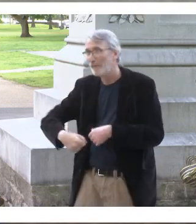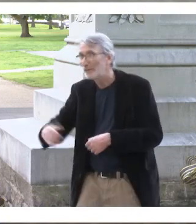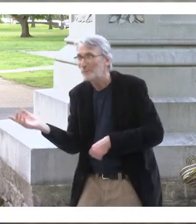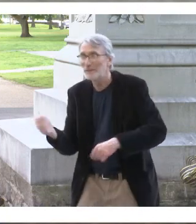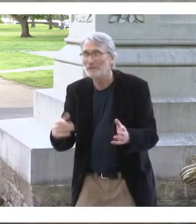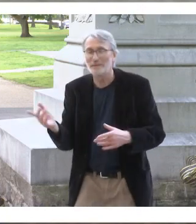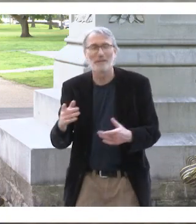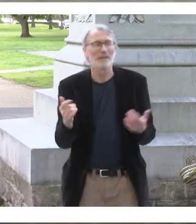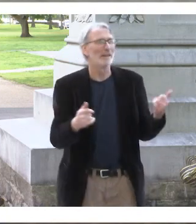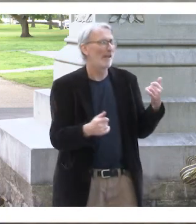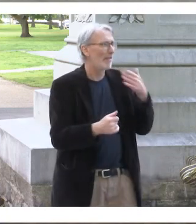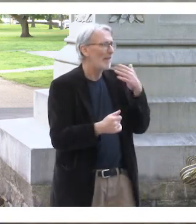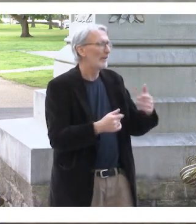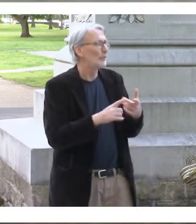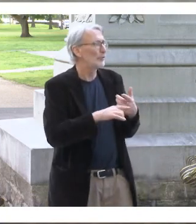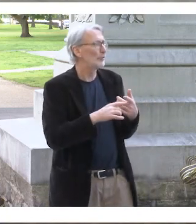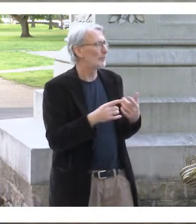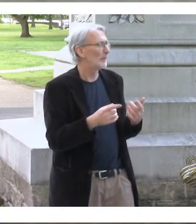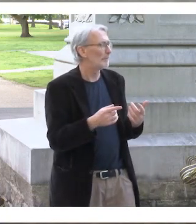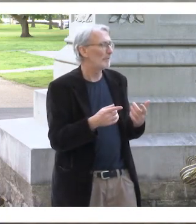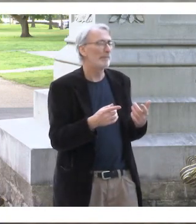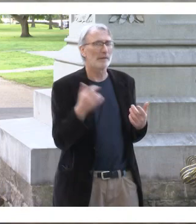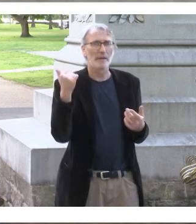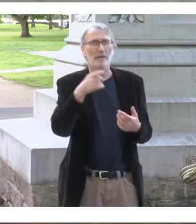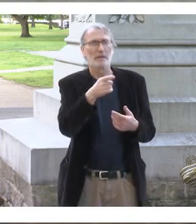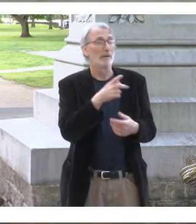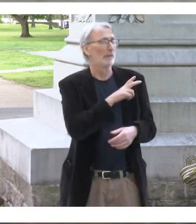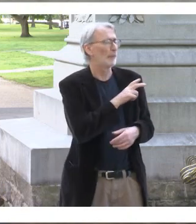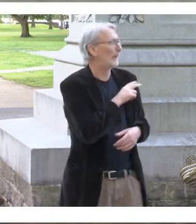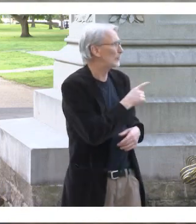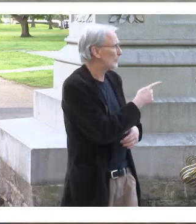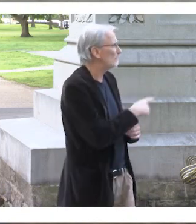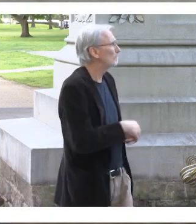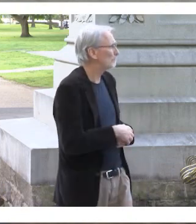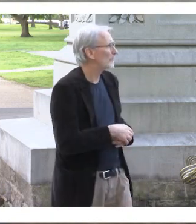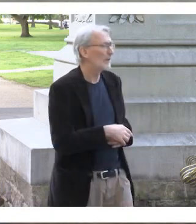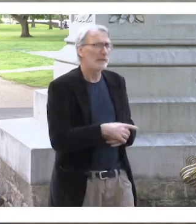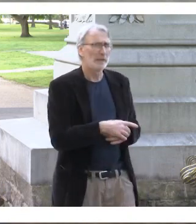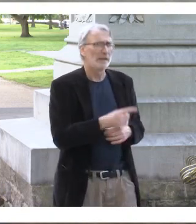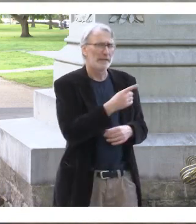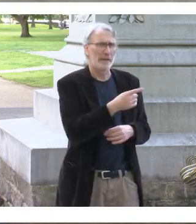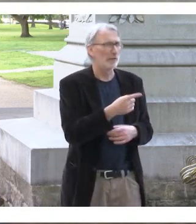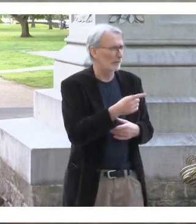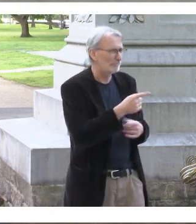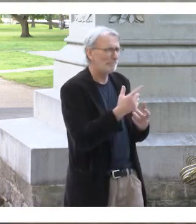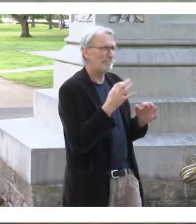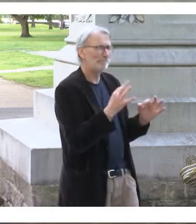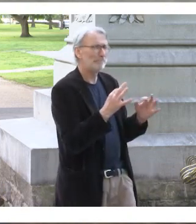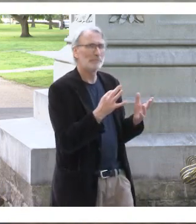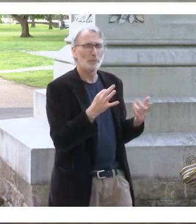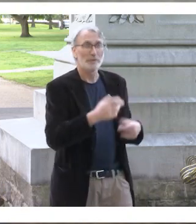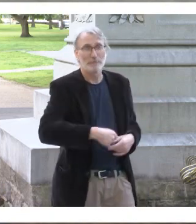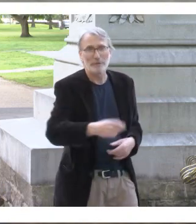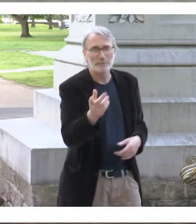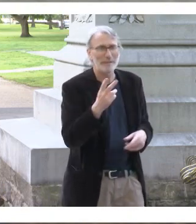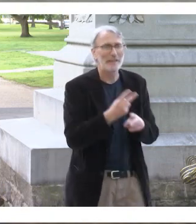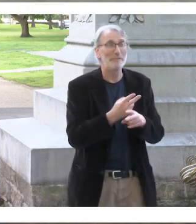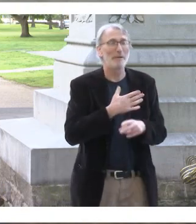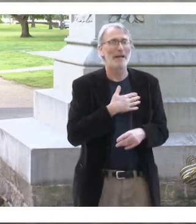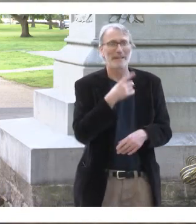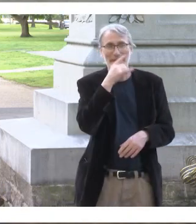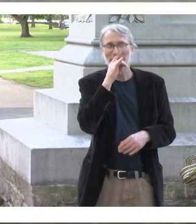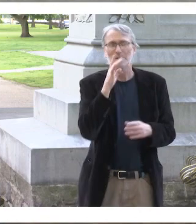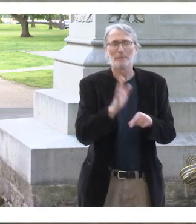Frisbee thanks to the park rangers. I mean, they're crushing it with these Frisbees, so I appreciate them keeping my kids